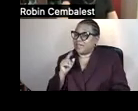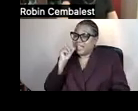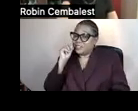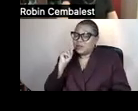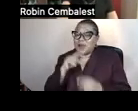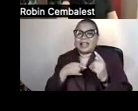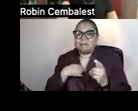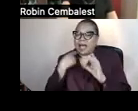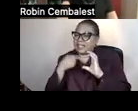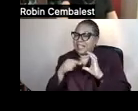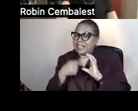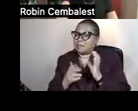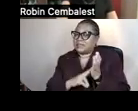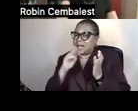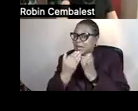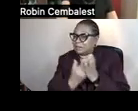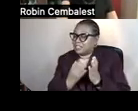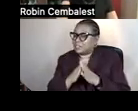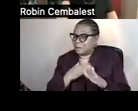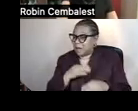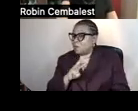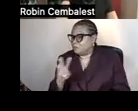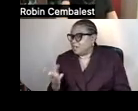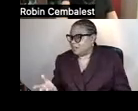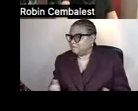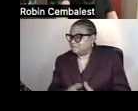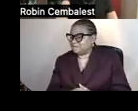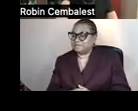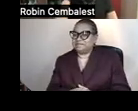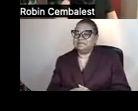and my email sign up list on my website.